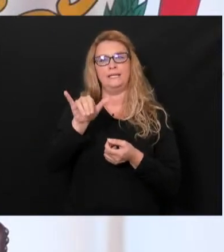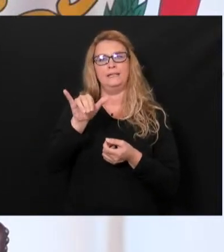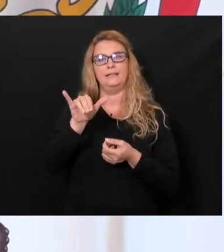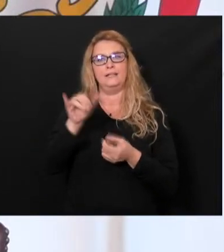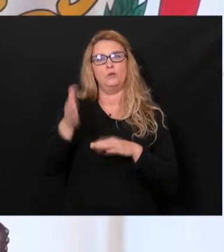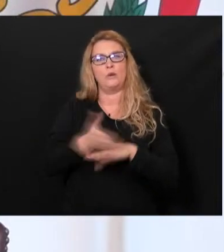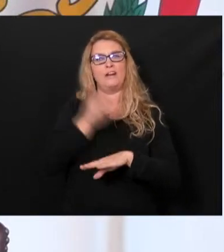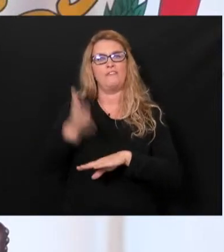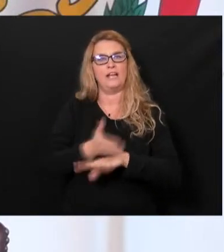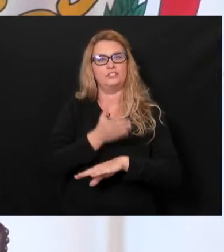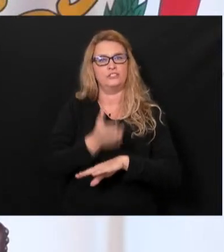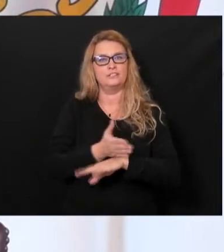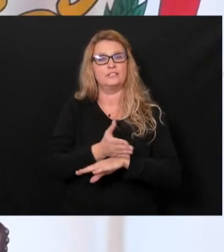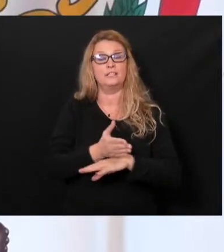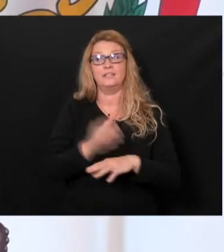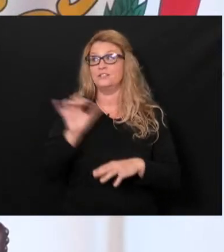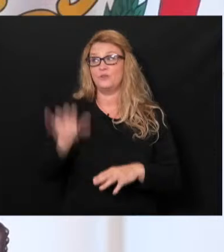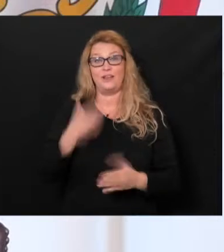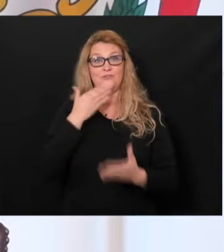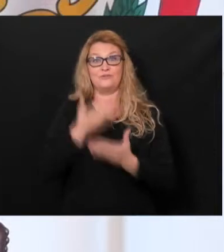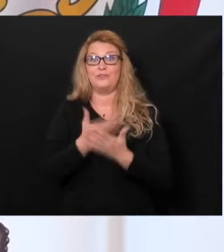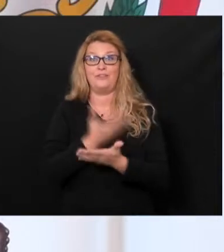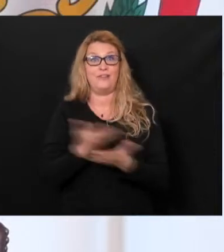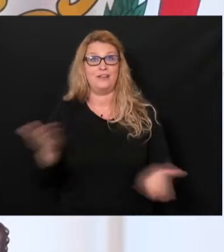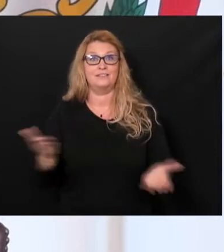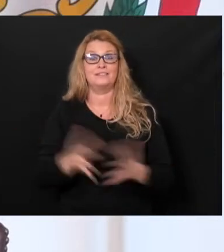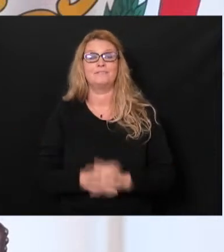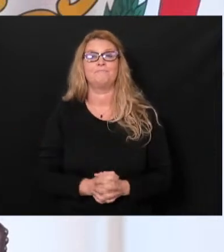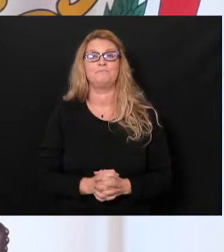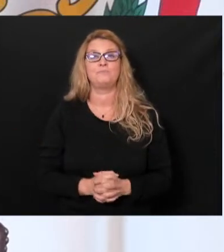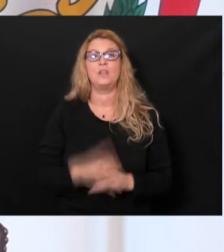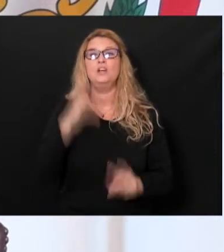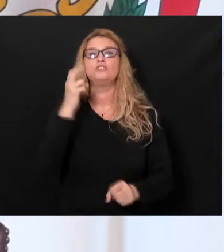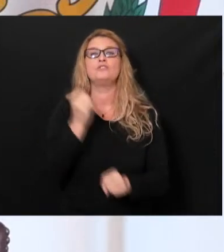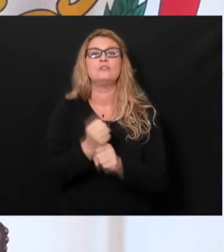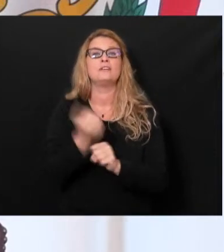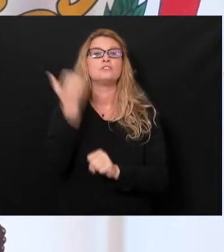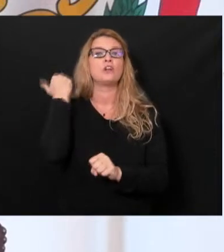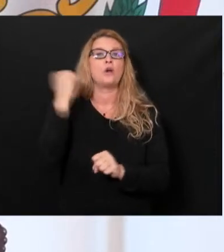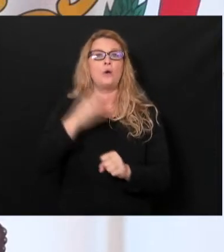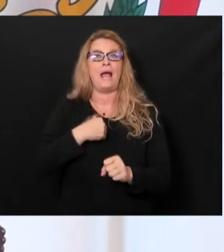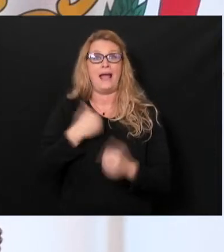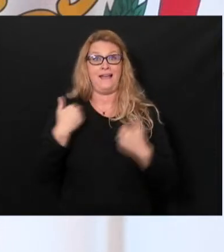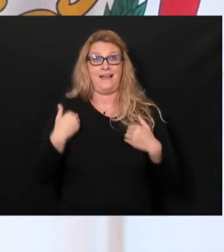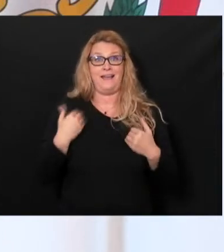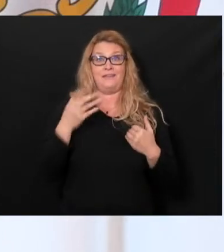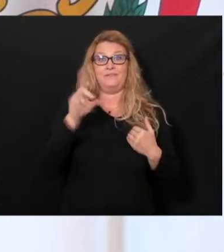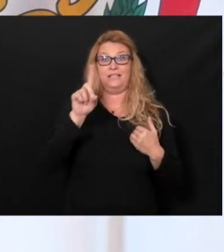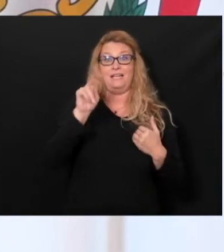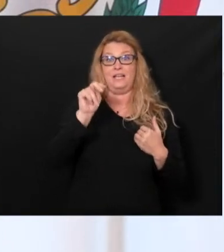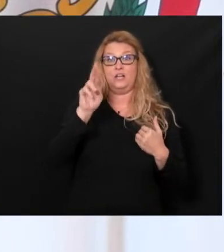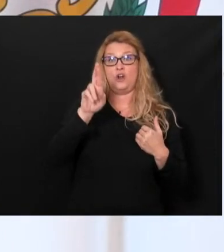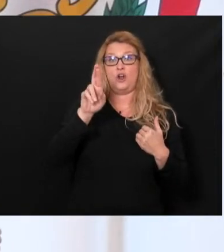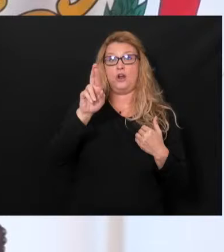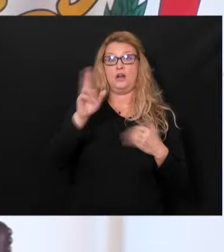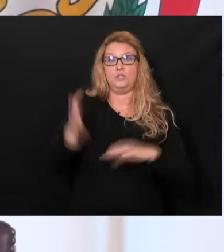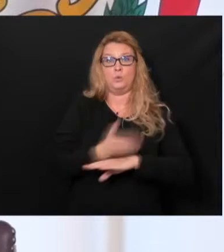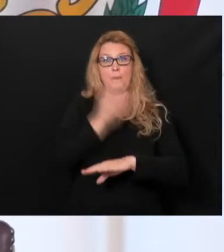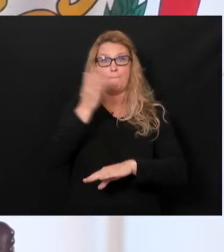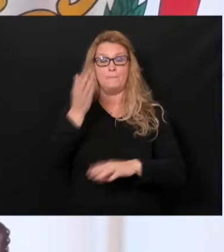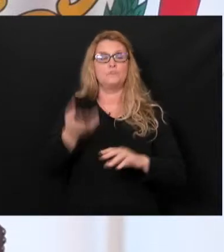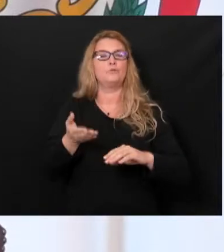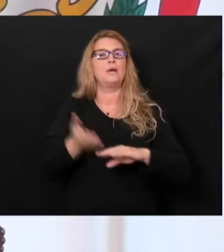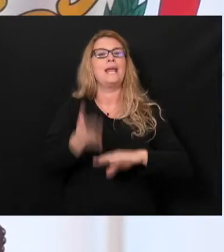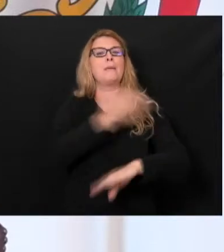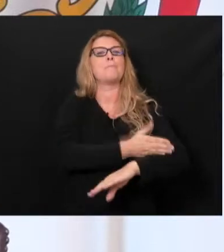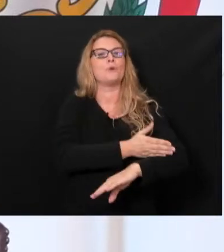into office. And so all that's good stuff. 2 years ago, I directed the DNR to improve our trout stocking methods by